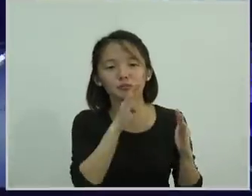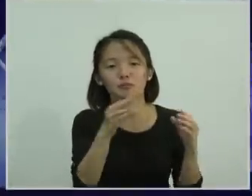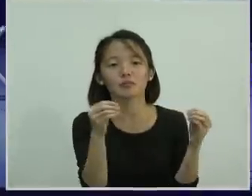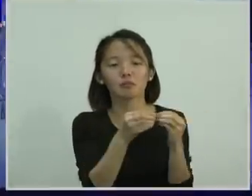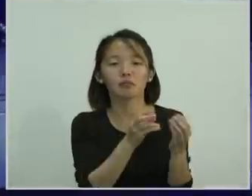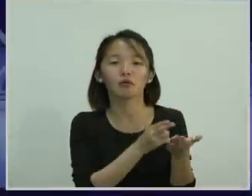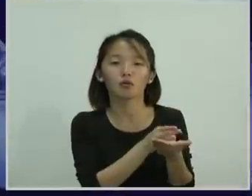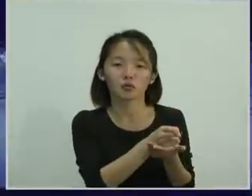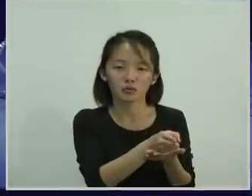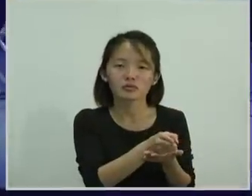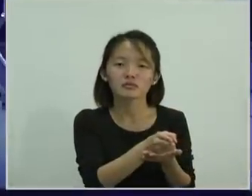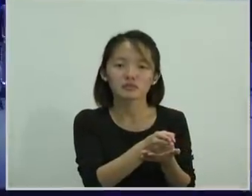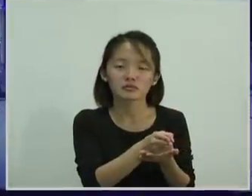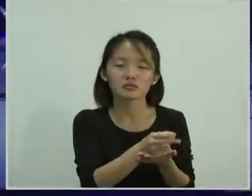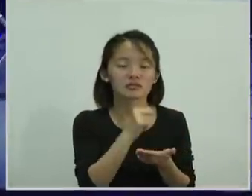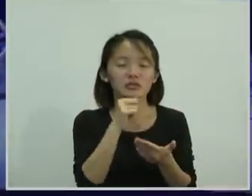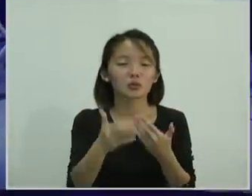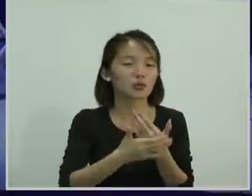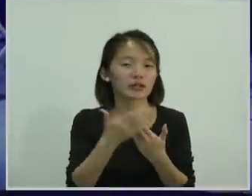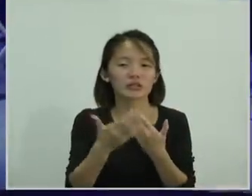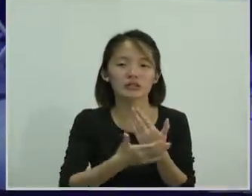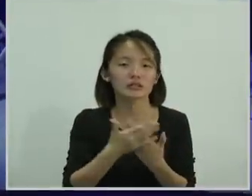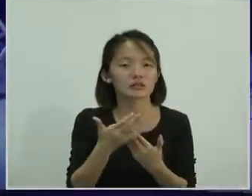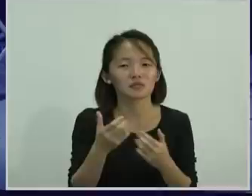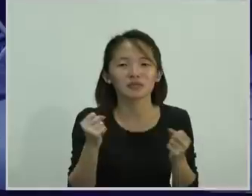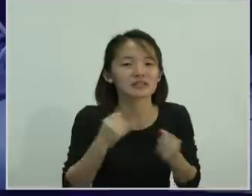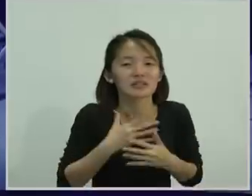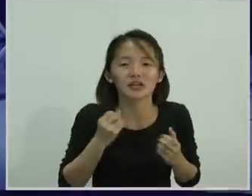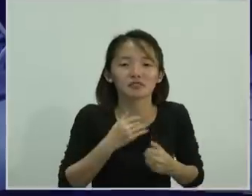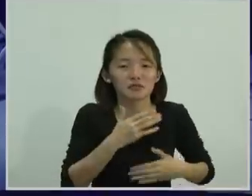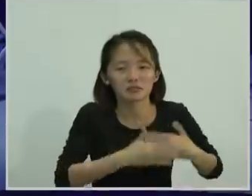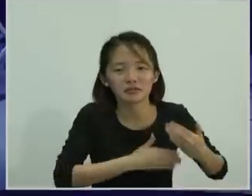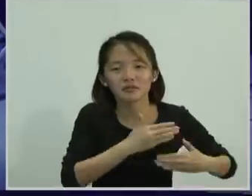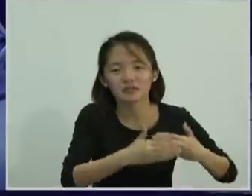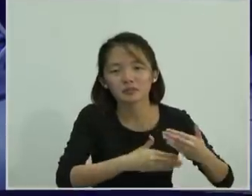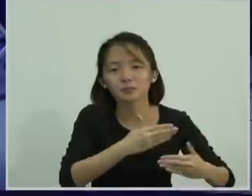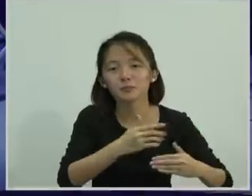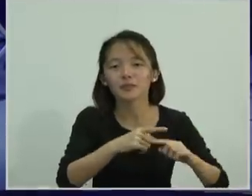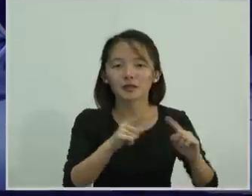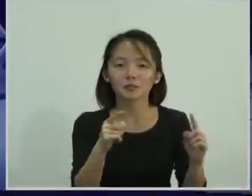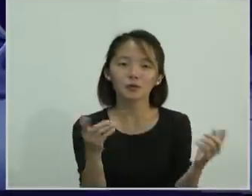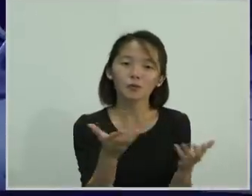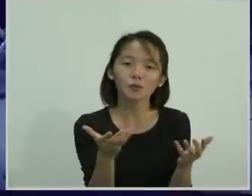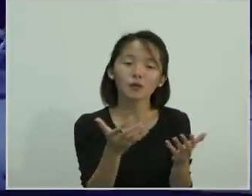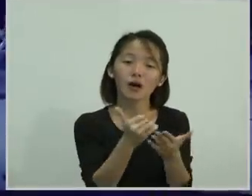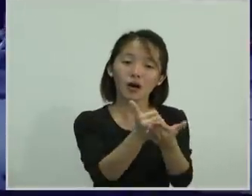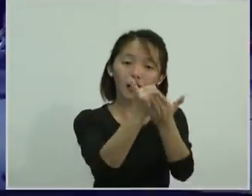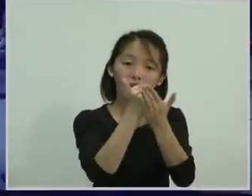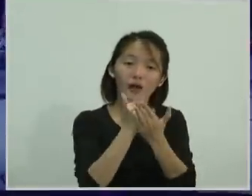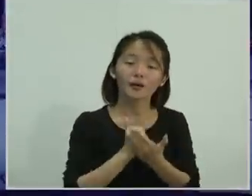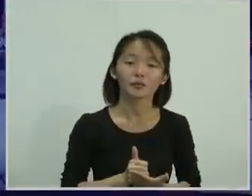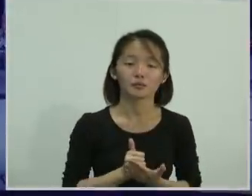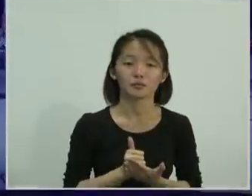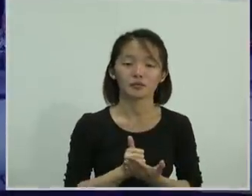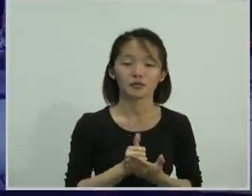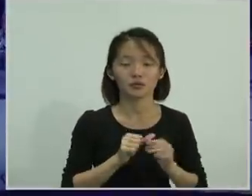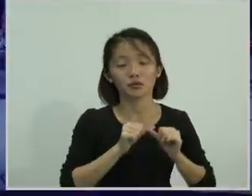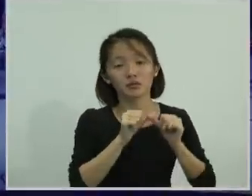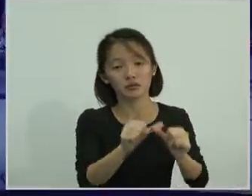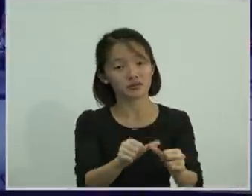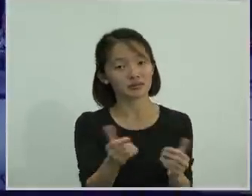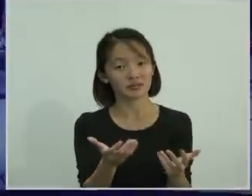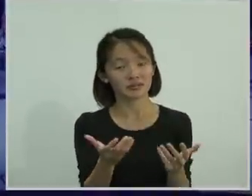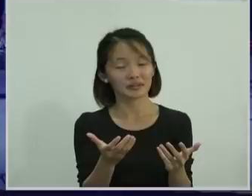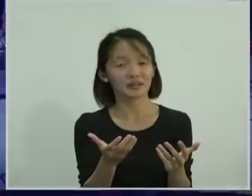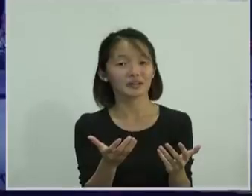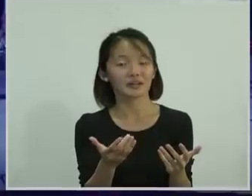easy process. It's very scary. But what helped me through, what helped me to stay committed to the process was